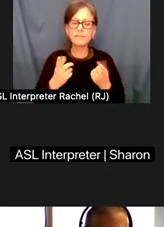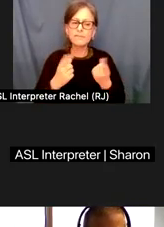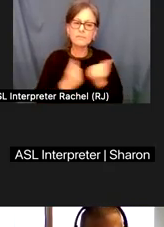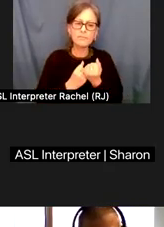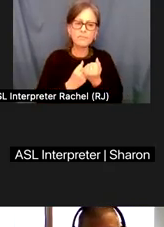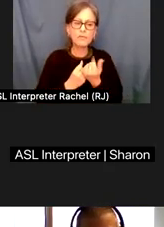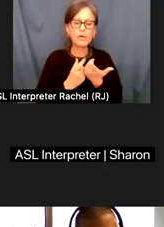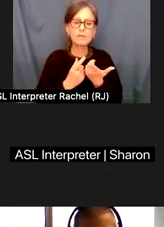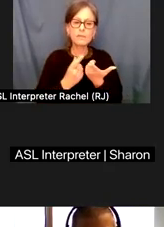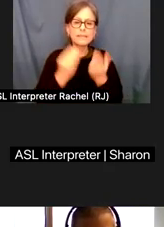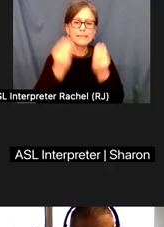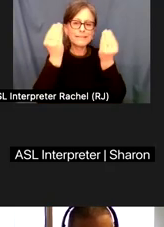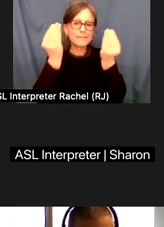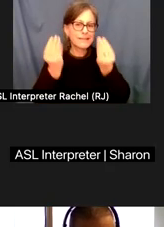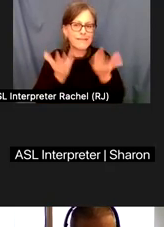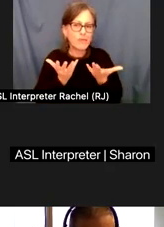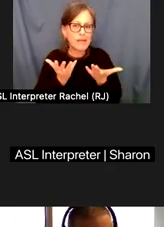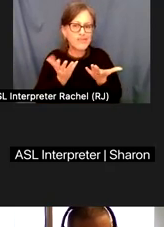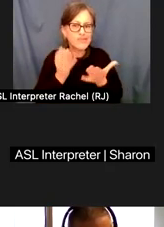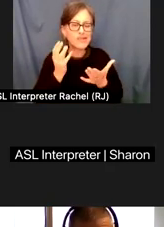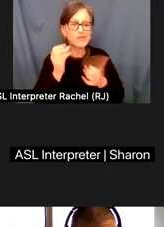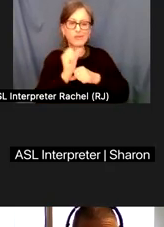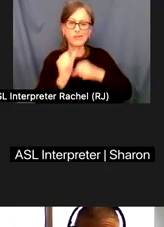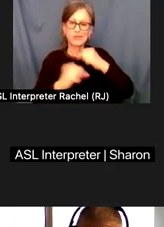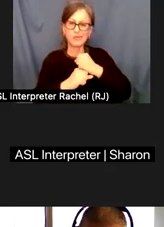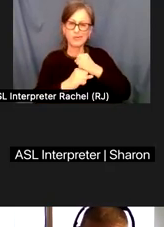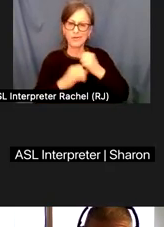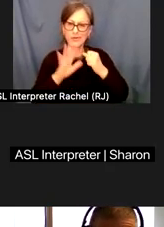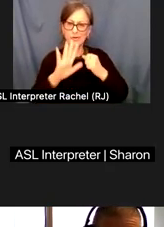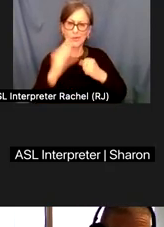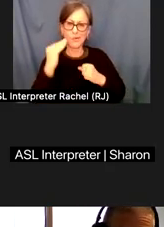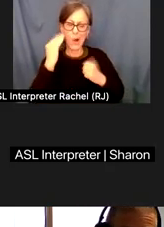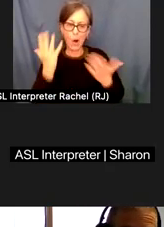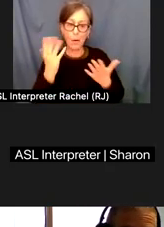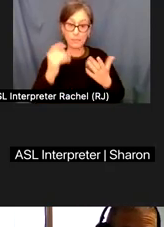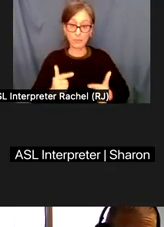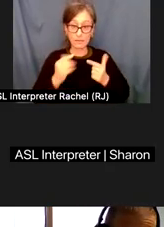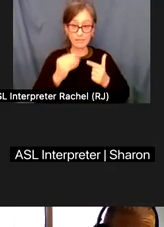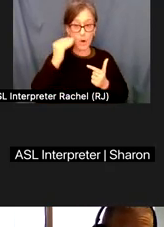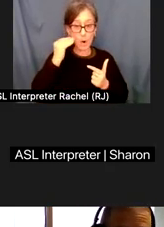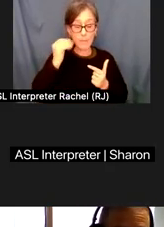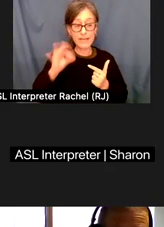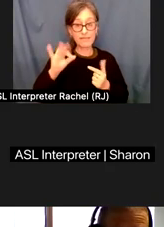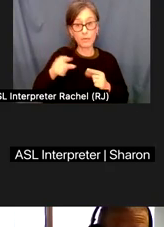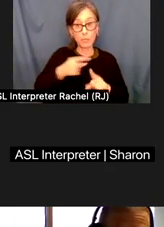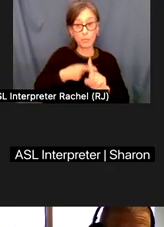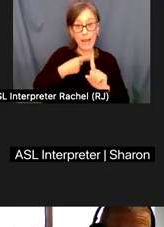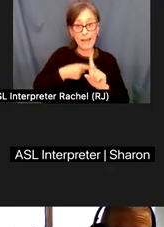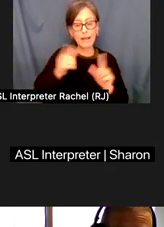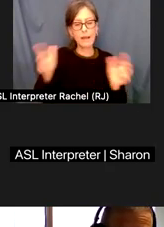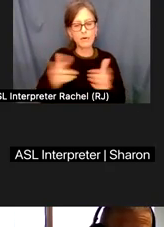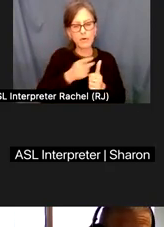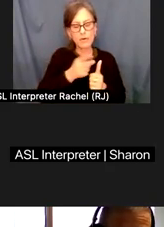visibility or intel on what is the structure or condition of the home you live in. If you live in the home, if you rent, I encourage you